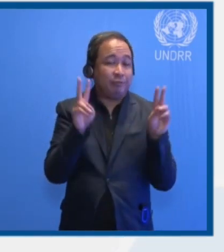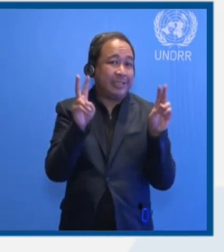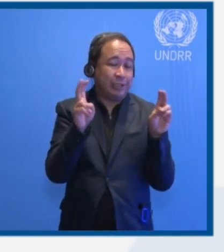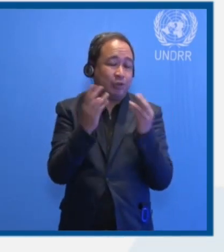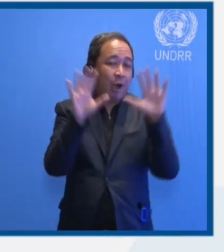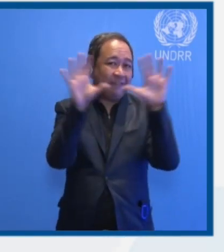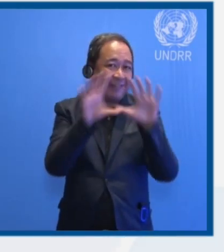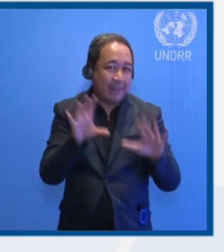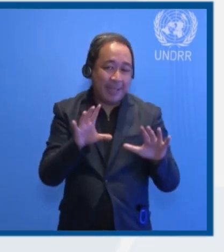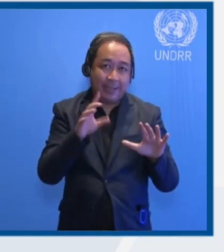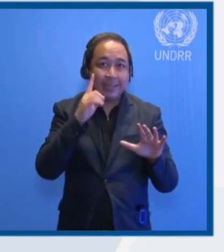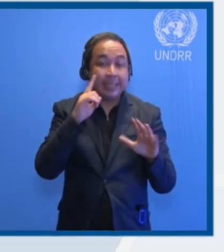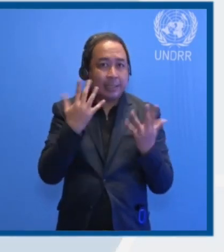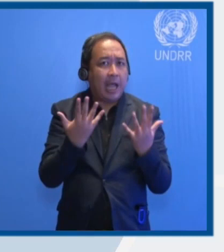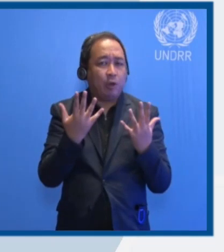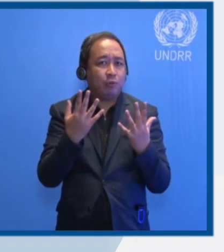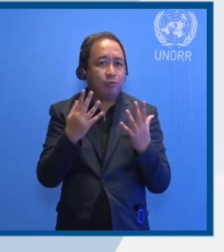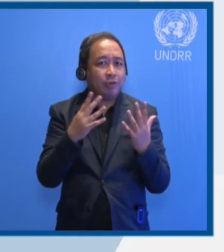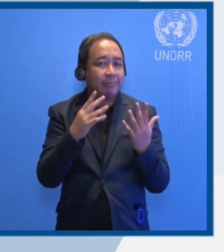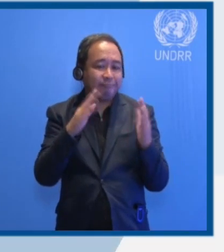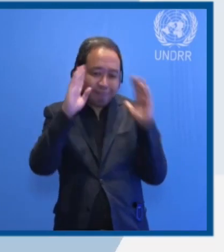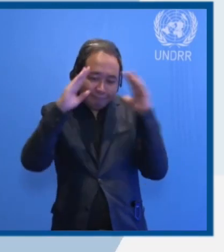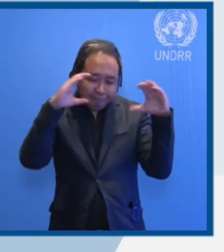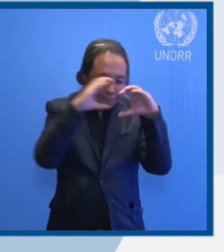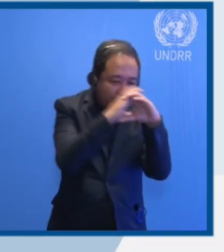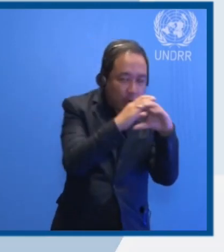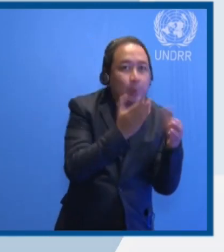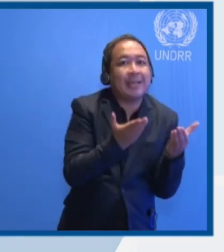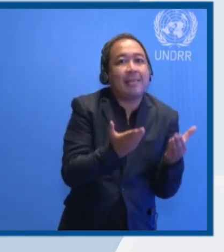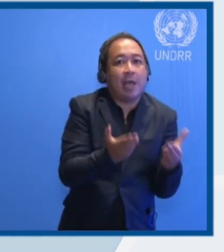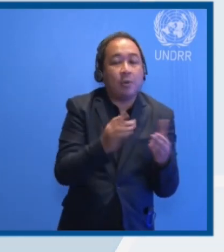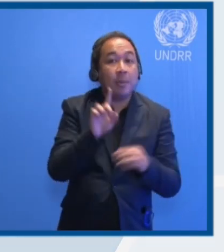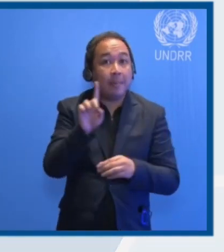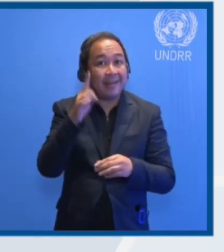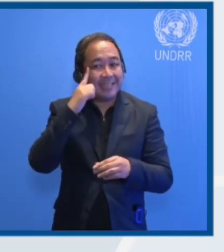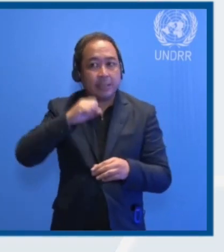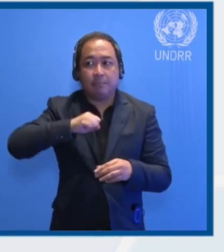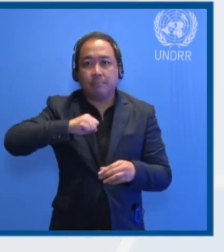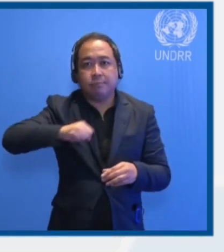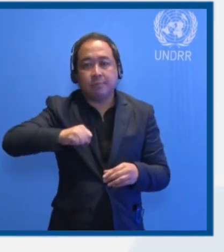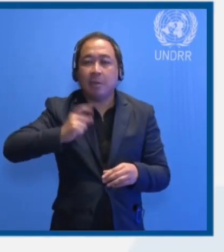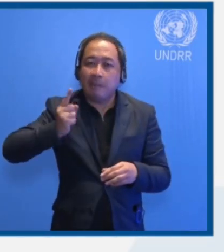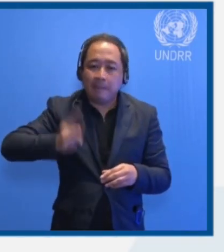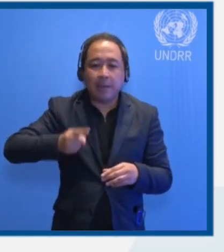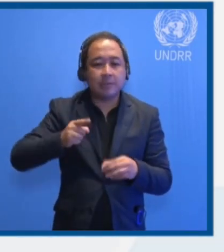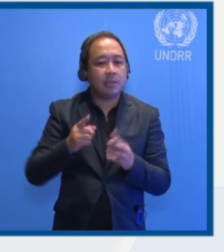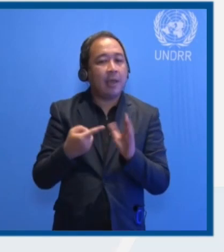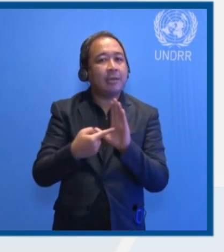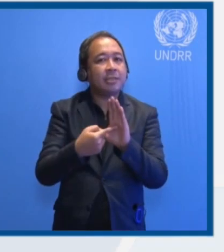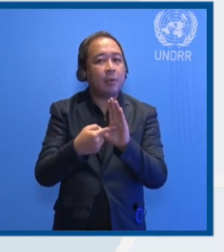still is just starting to become a criteria. I think this will start to be maybe accelerated with things like the Task Force